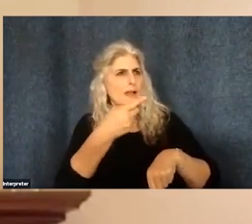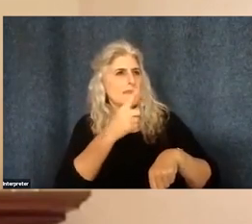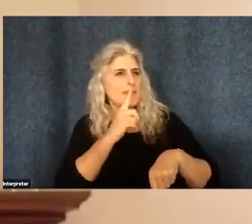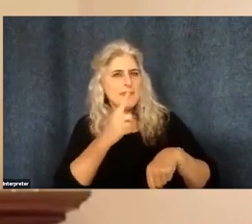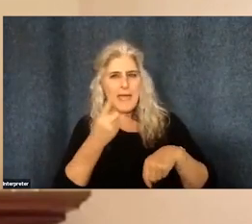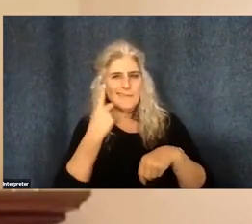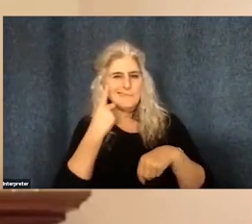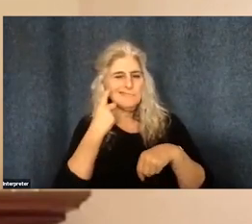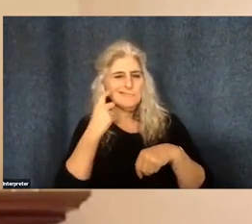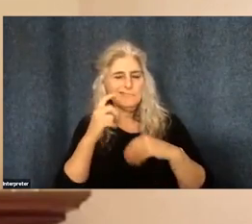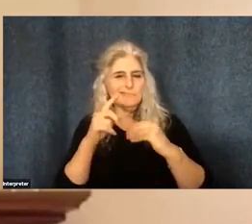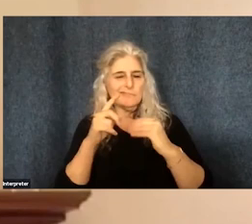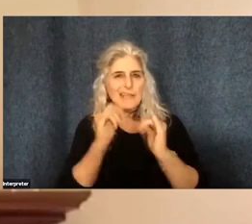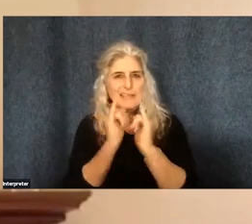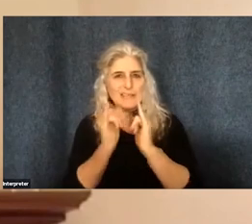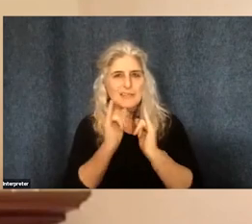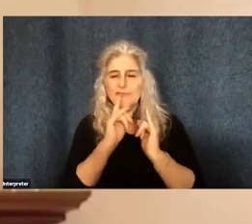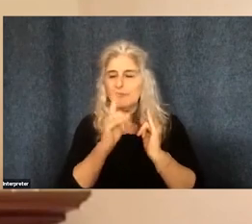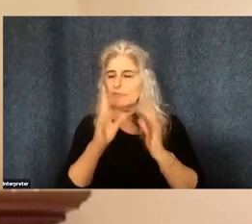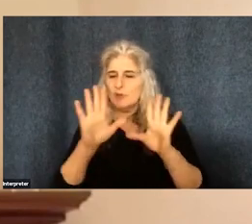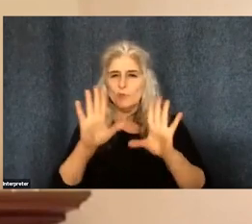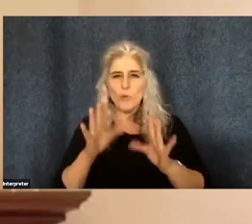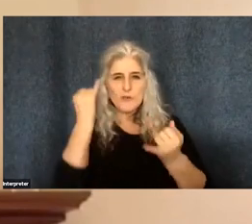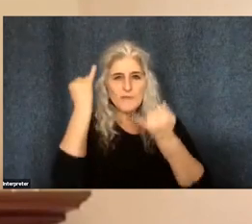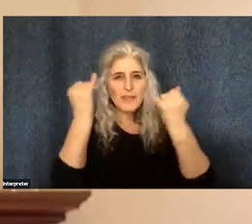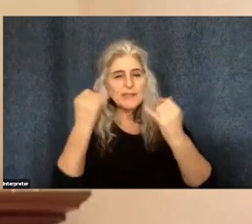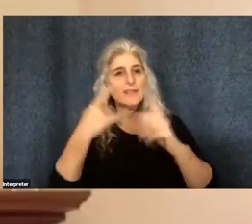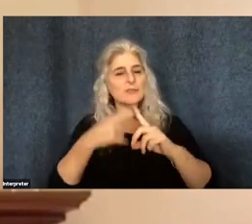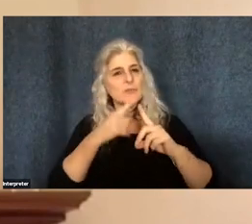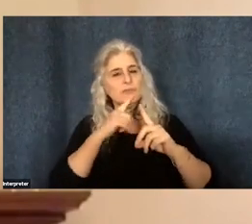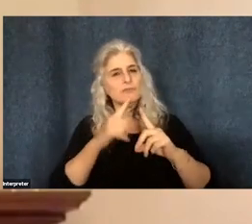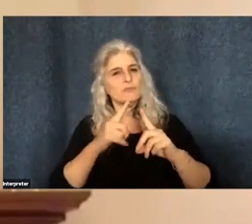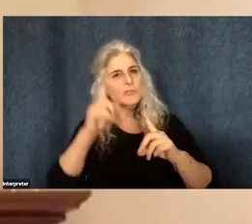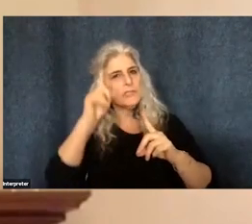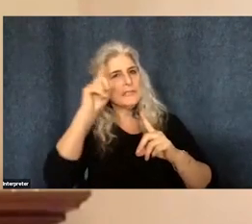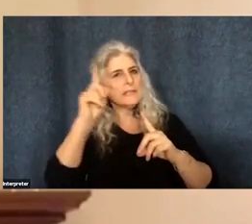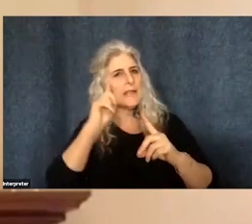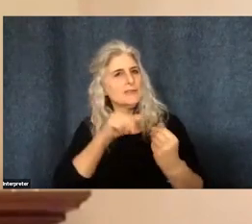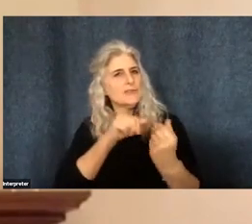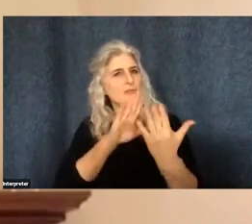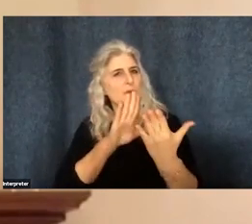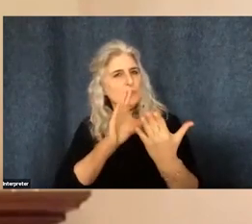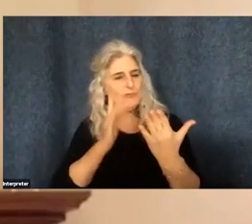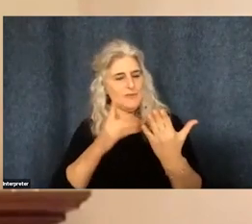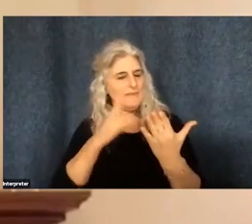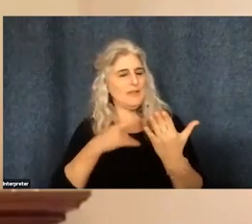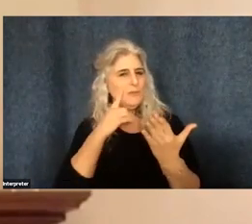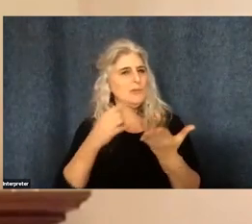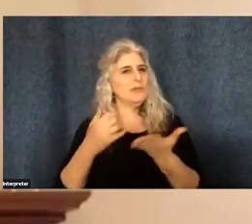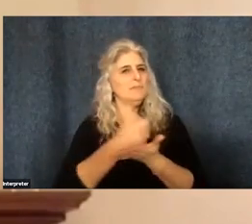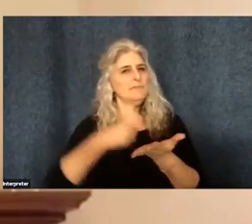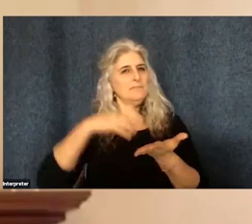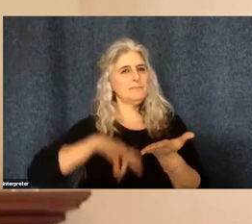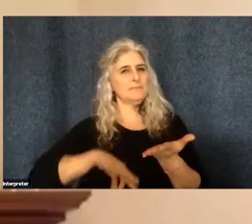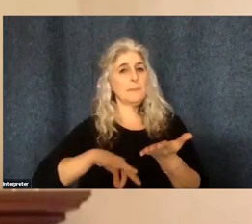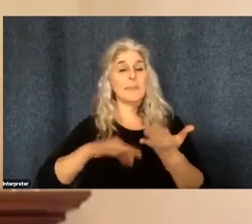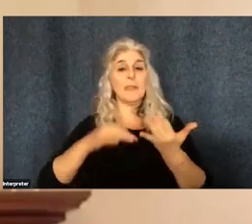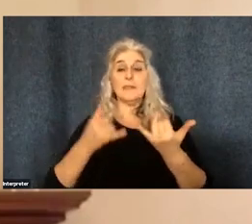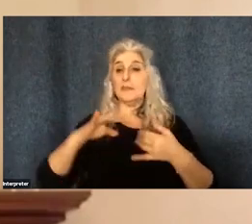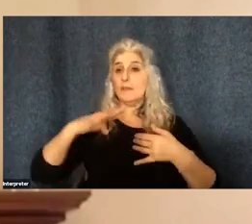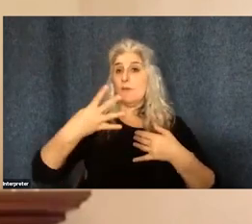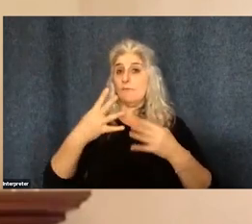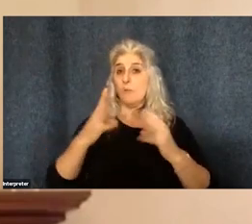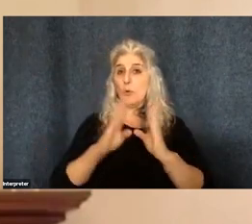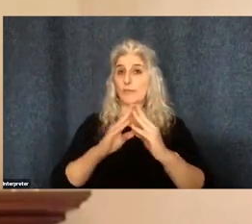great ideas and smart approaches that I think we can all use. So this wraps up our fourth session of the day.